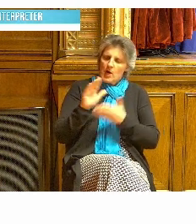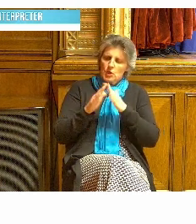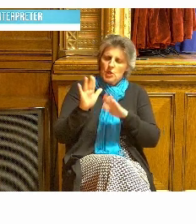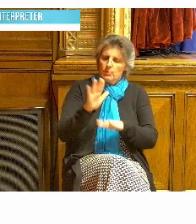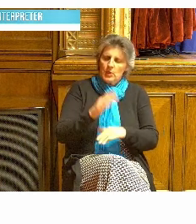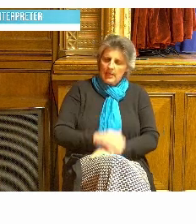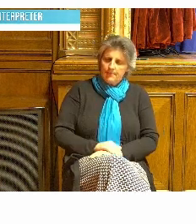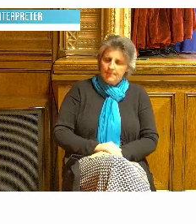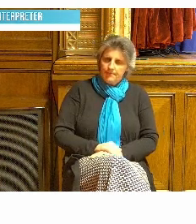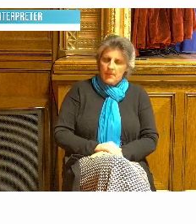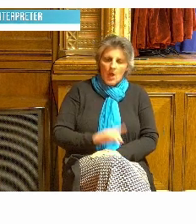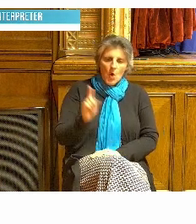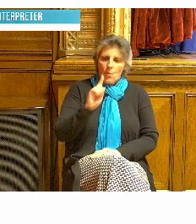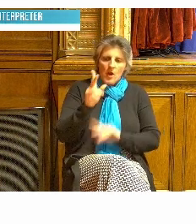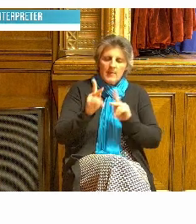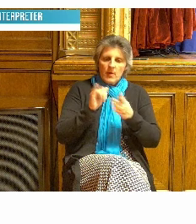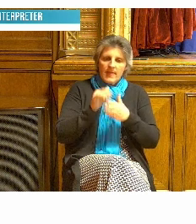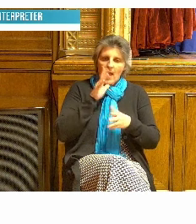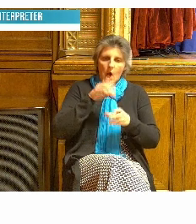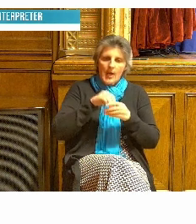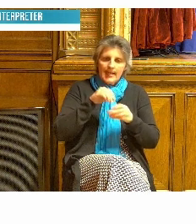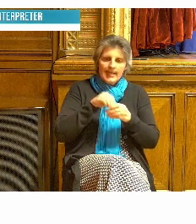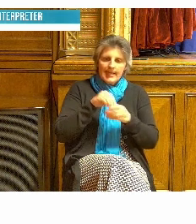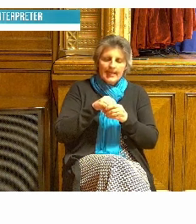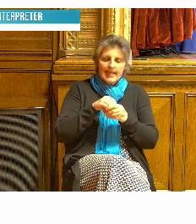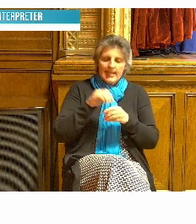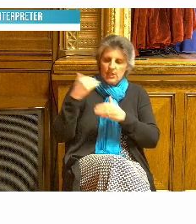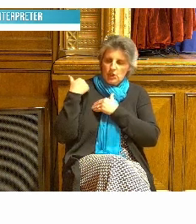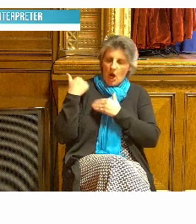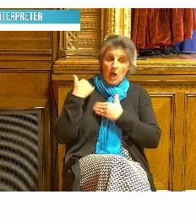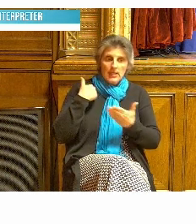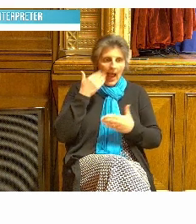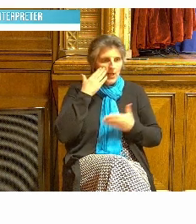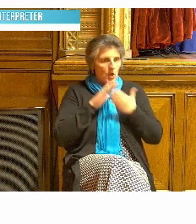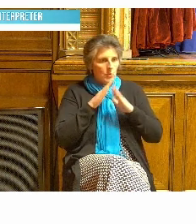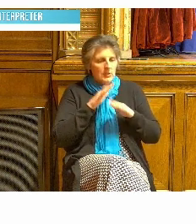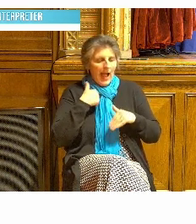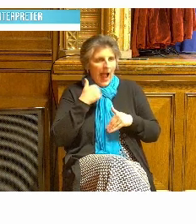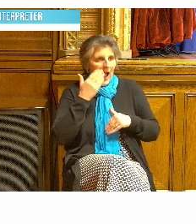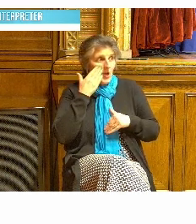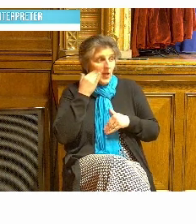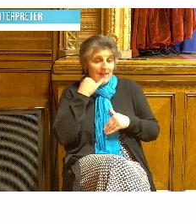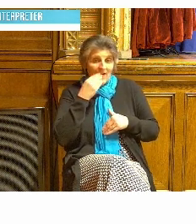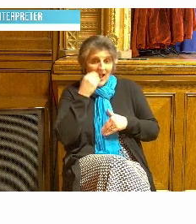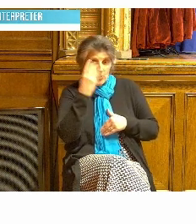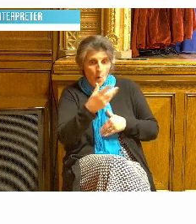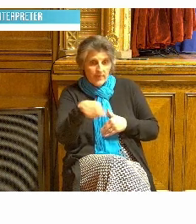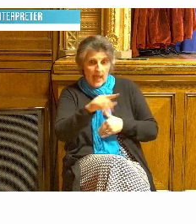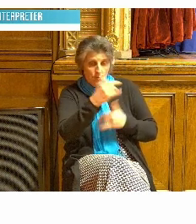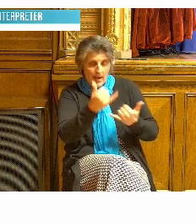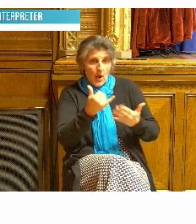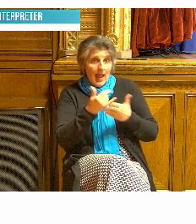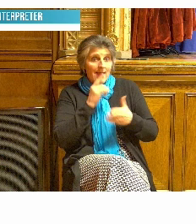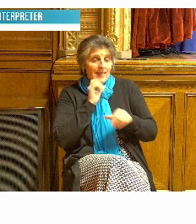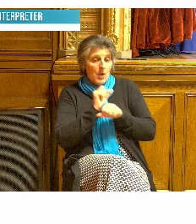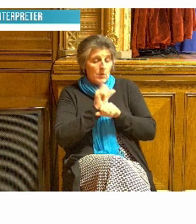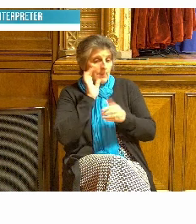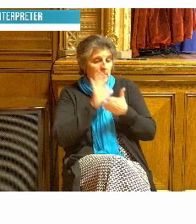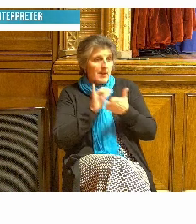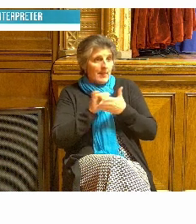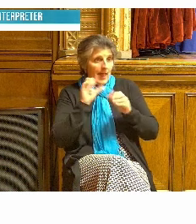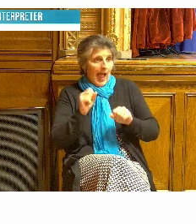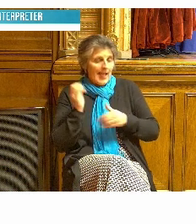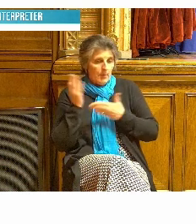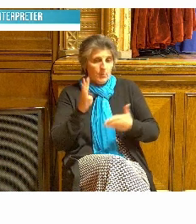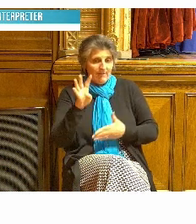community? Where are the people that are in charge? I know the communities are. I know if I told them right now, and they really believe me, that I could